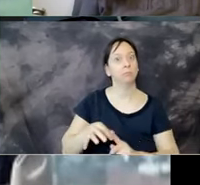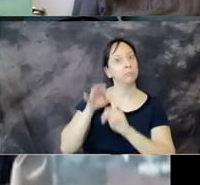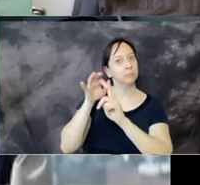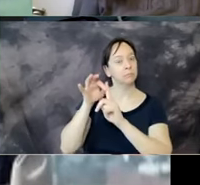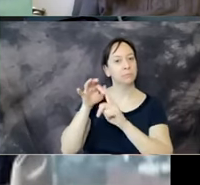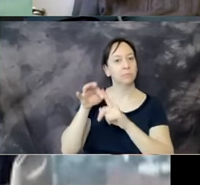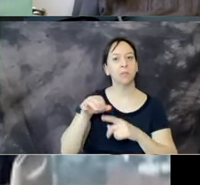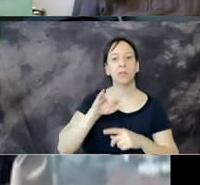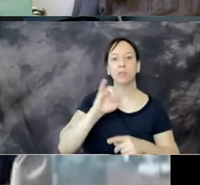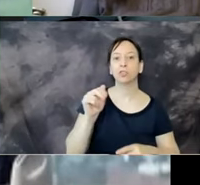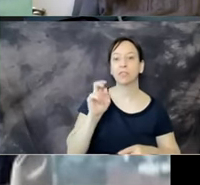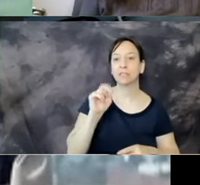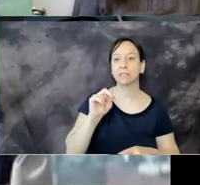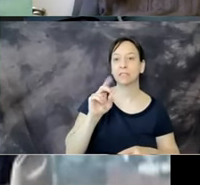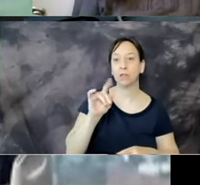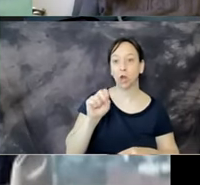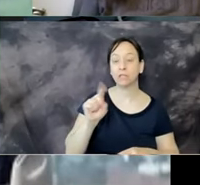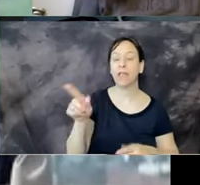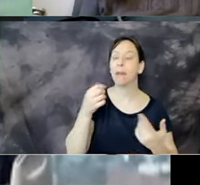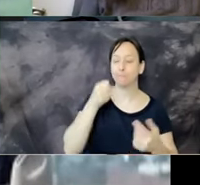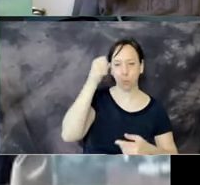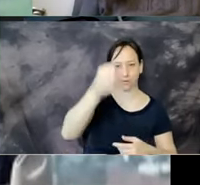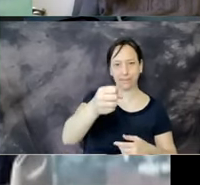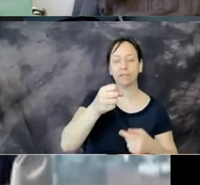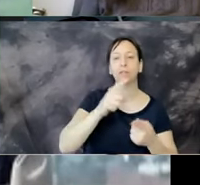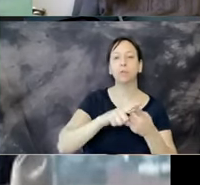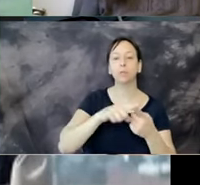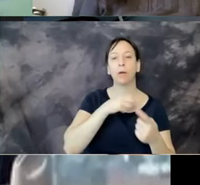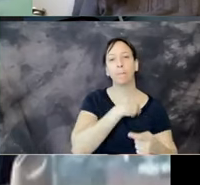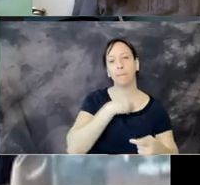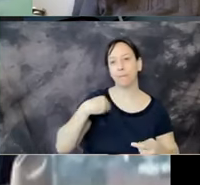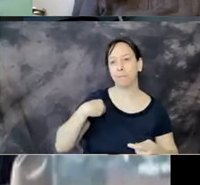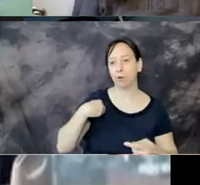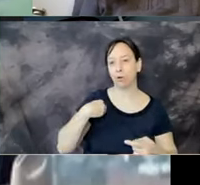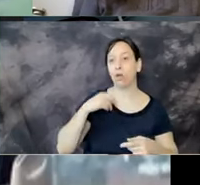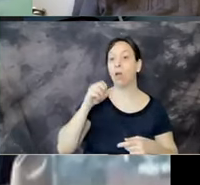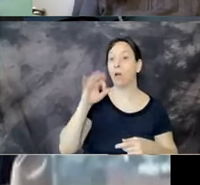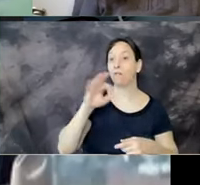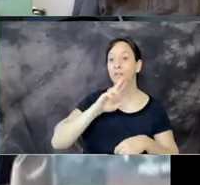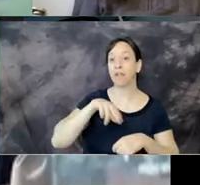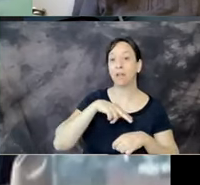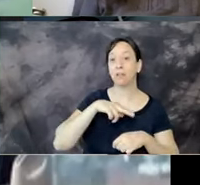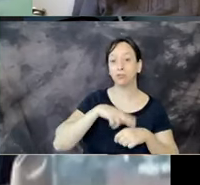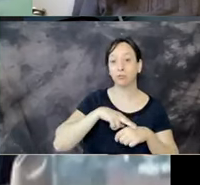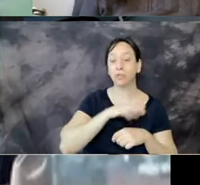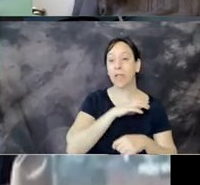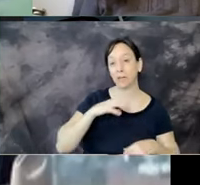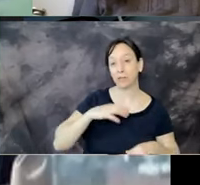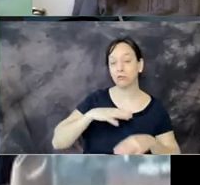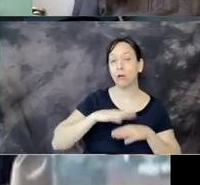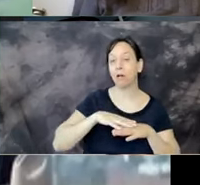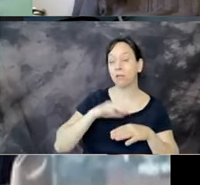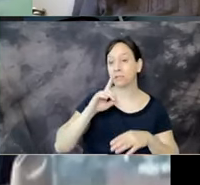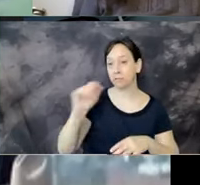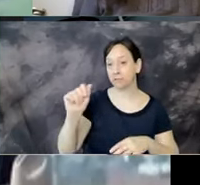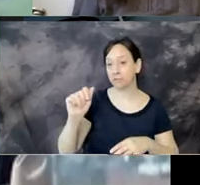Justin Dart had been appointed to be a member of the National Council on Disabilities by